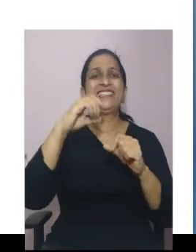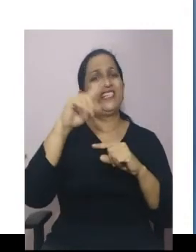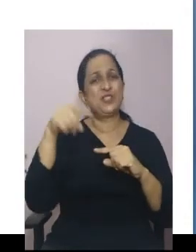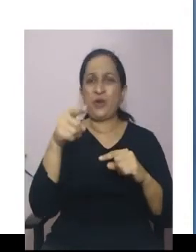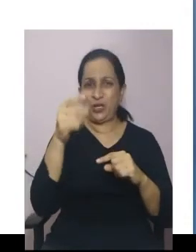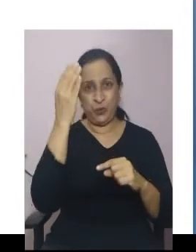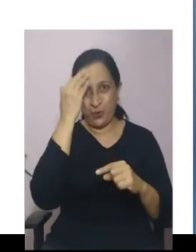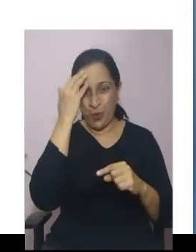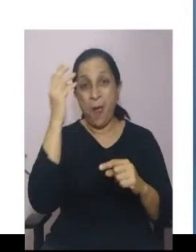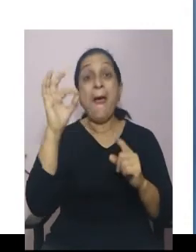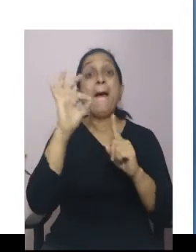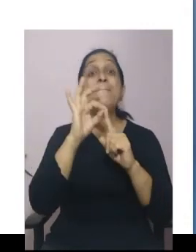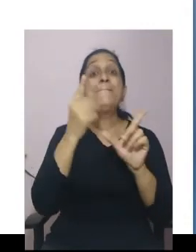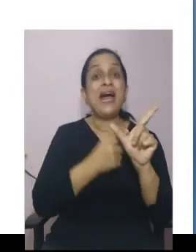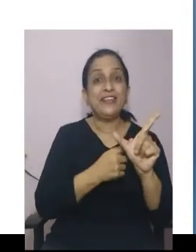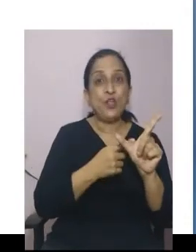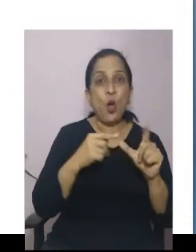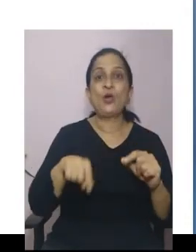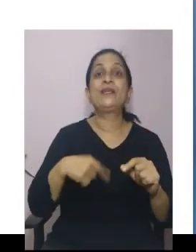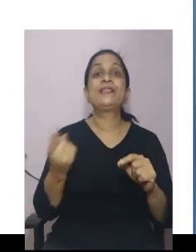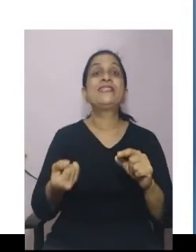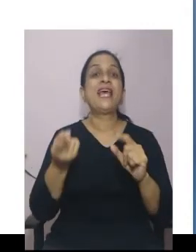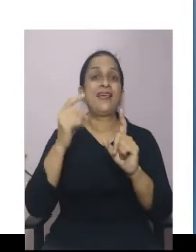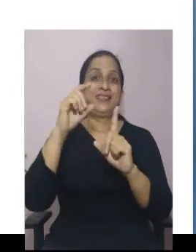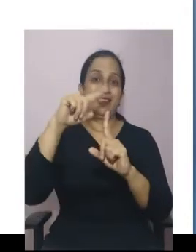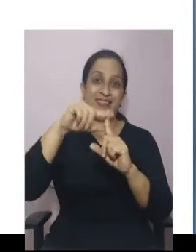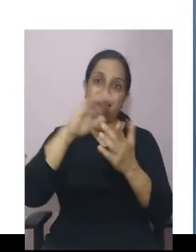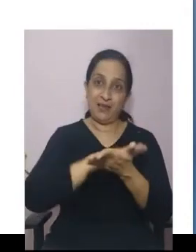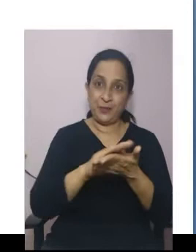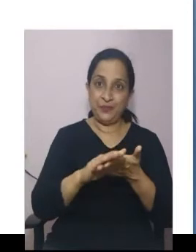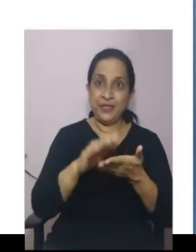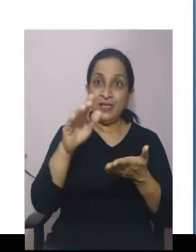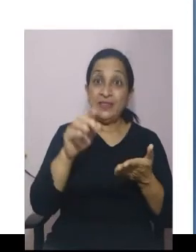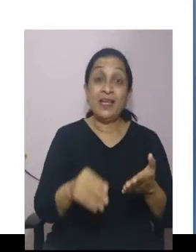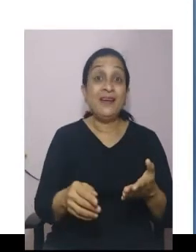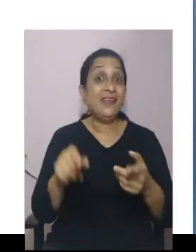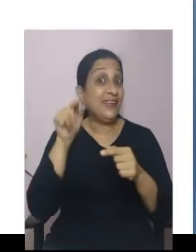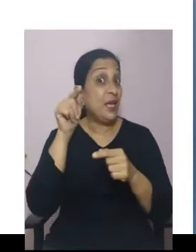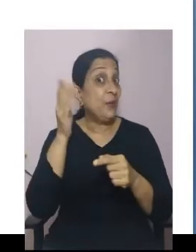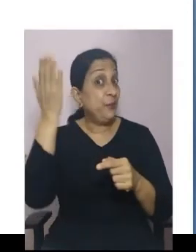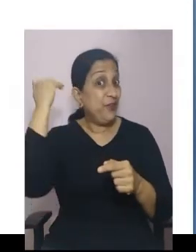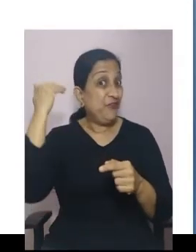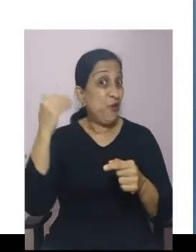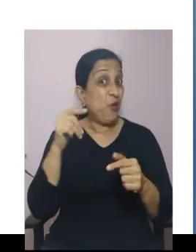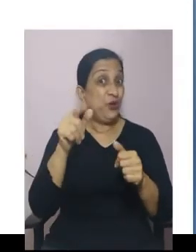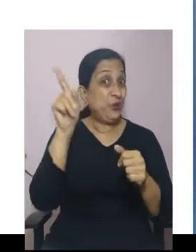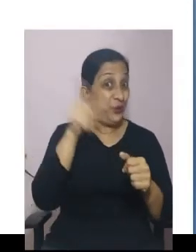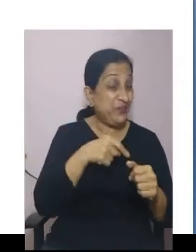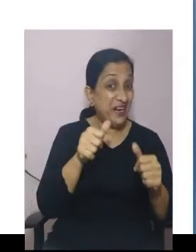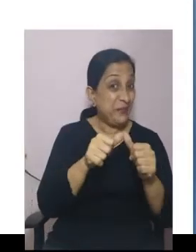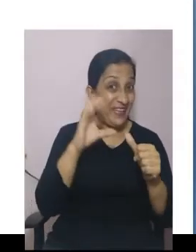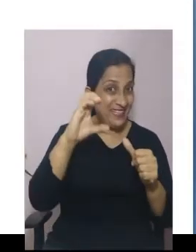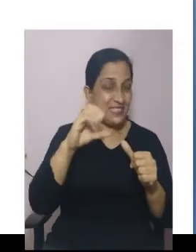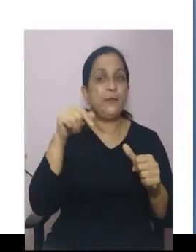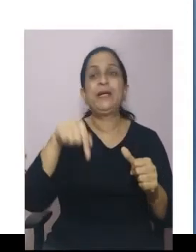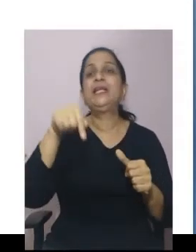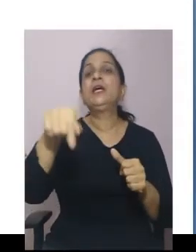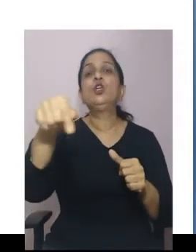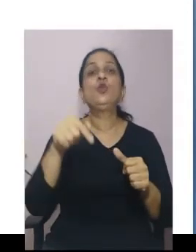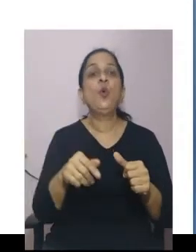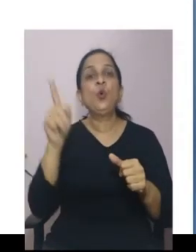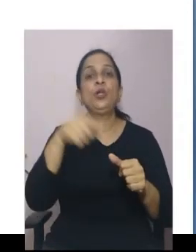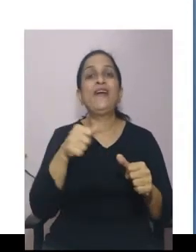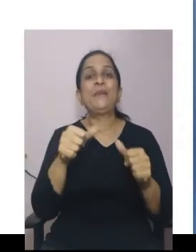This is the standard thing we will put, and then you divide AB squared. Here earlier you divide by AC squared, now you divide